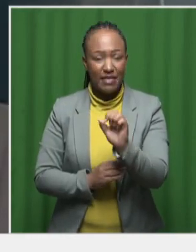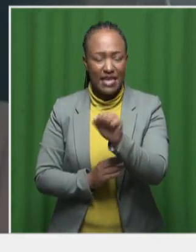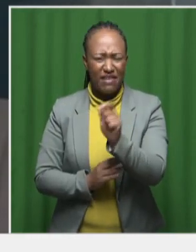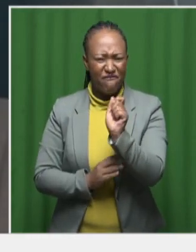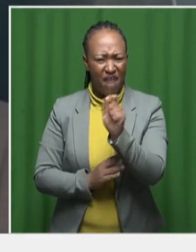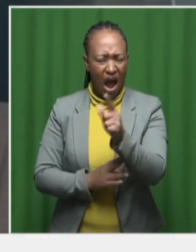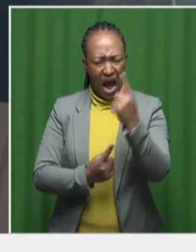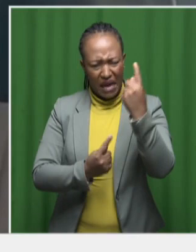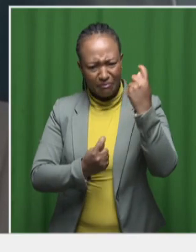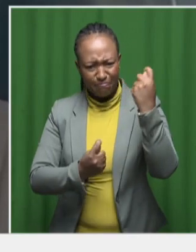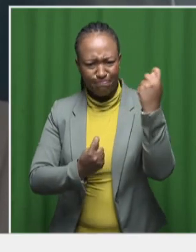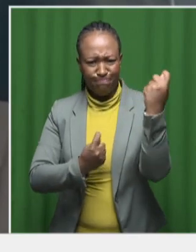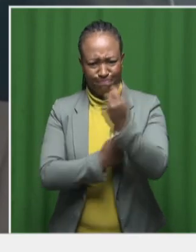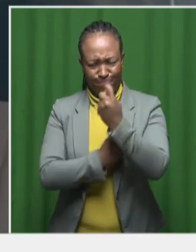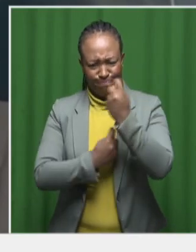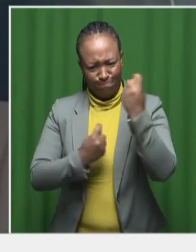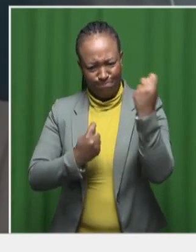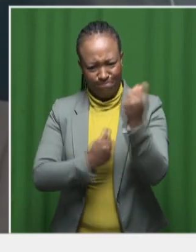Ward 105,